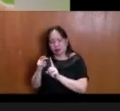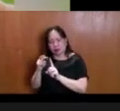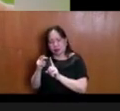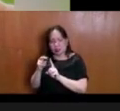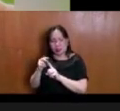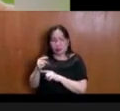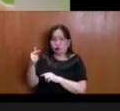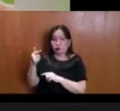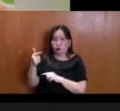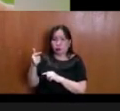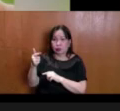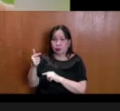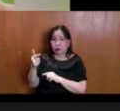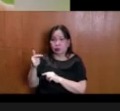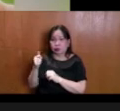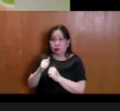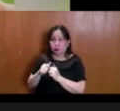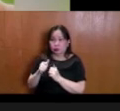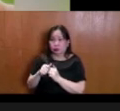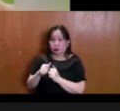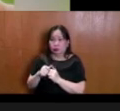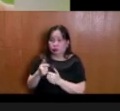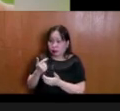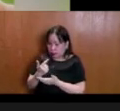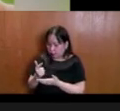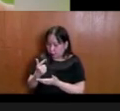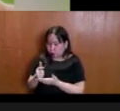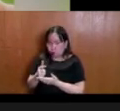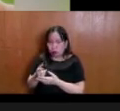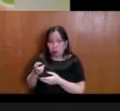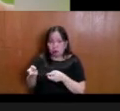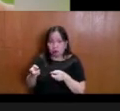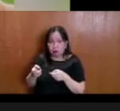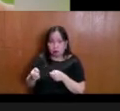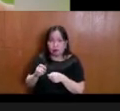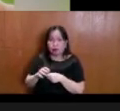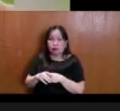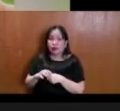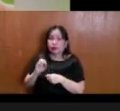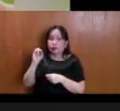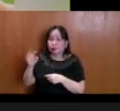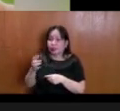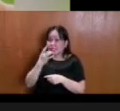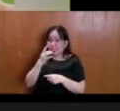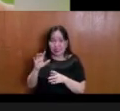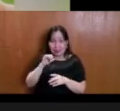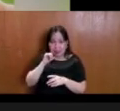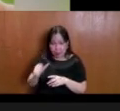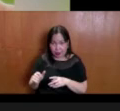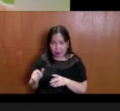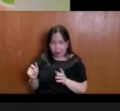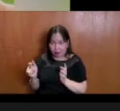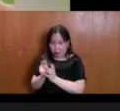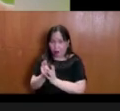of green is, you know, manage their trash and maybe don't throw plastic. And